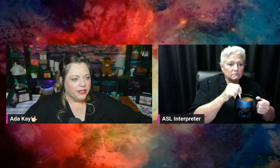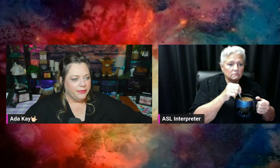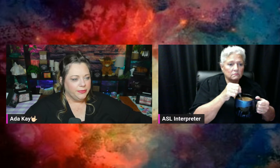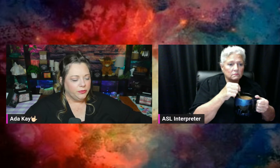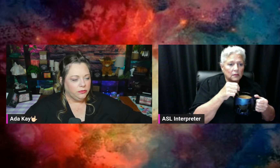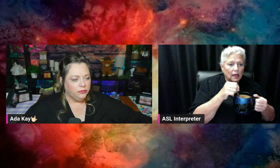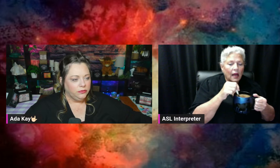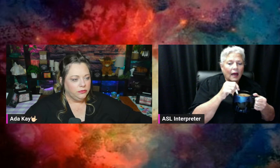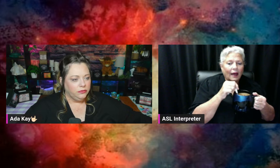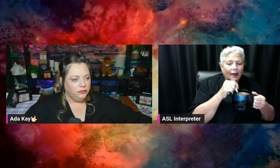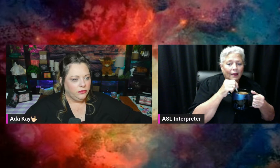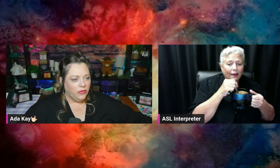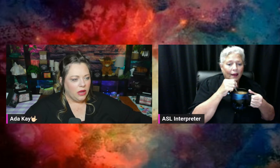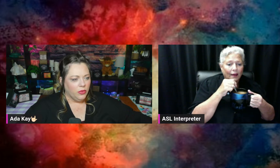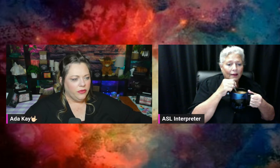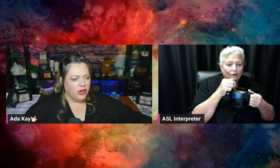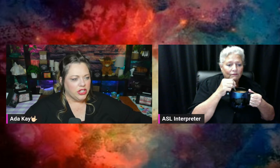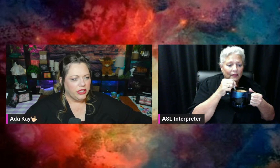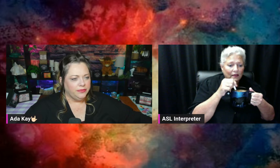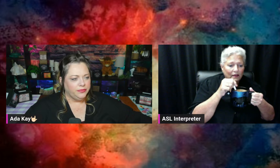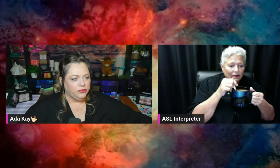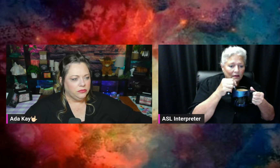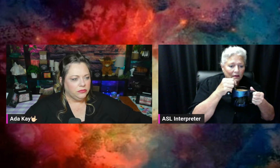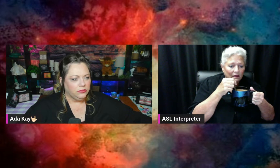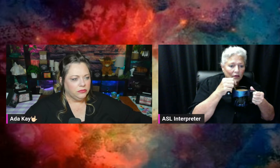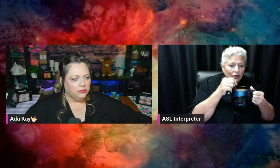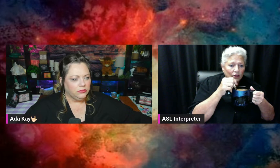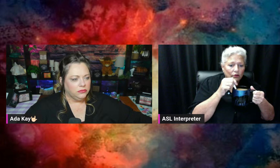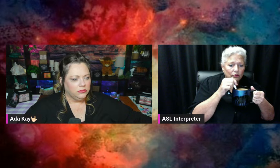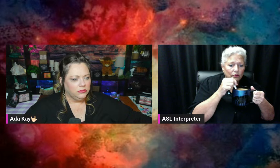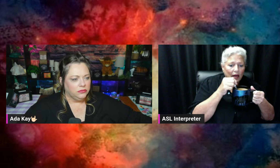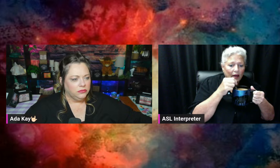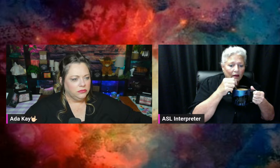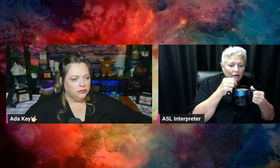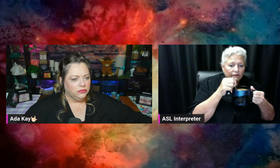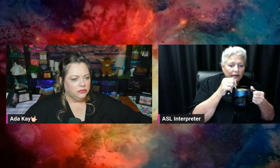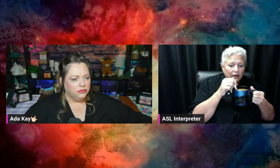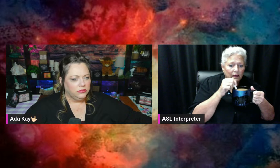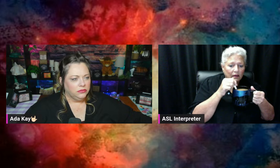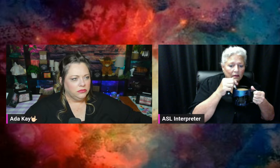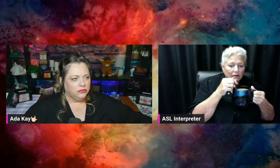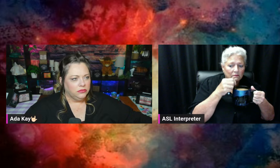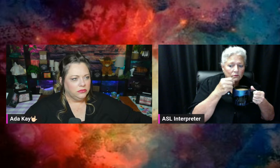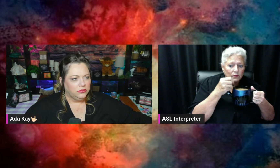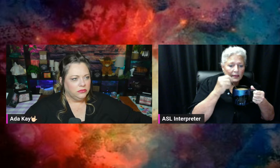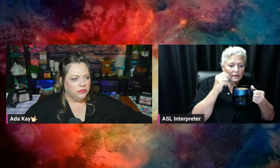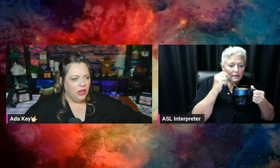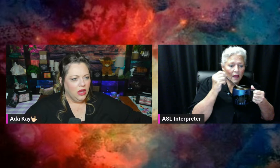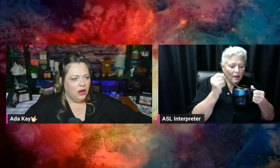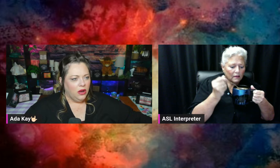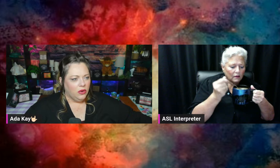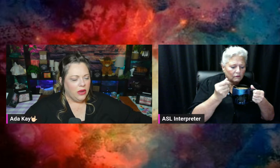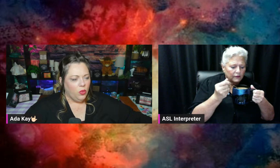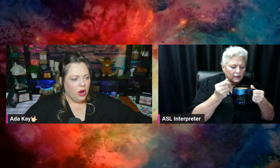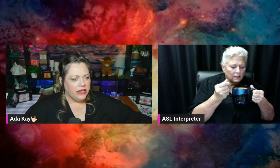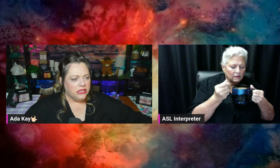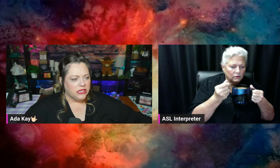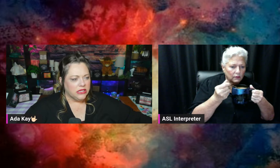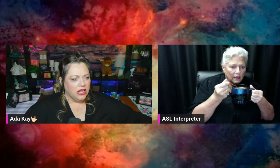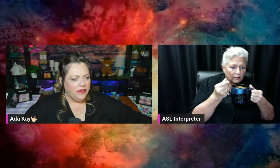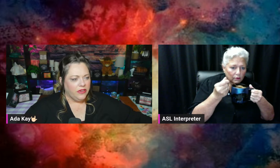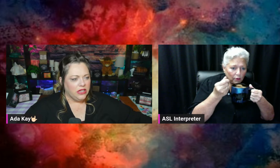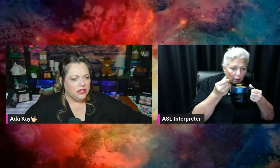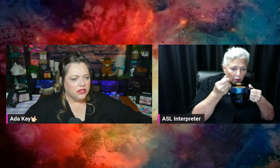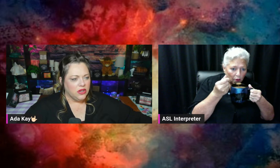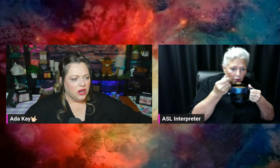has started. I'm refreshing. You got coffee. We got Okay, why does